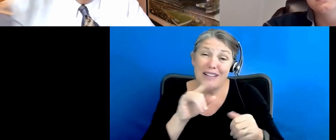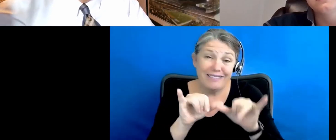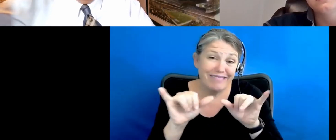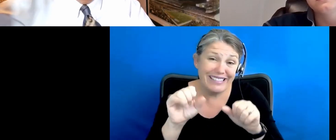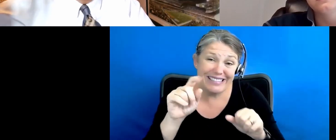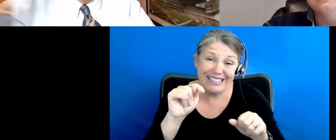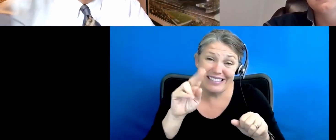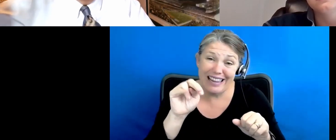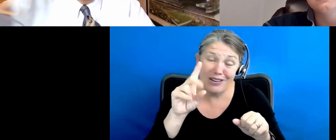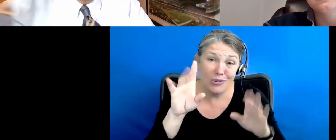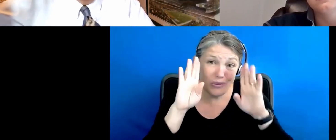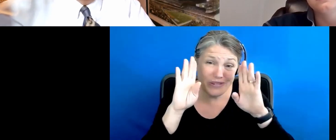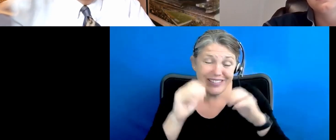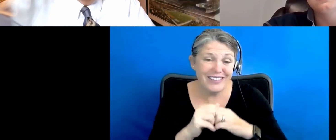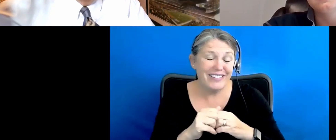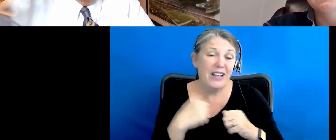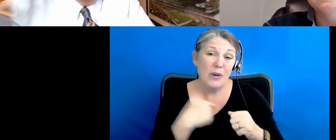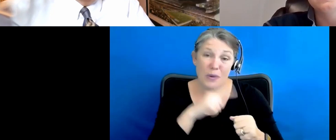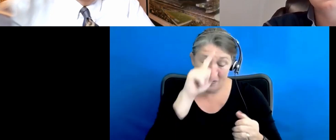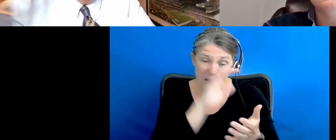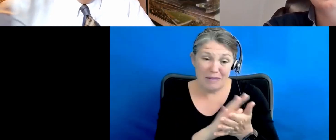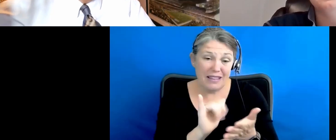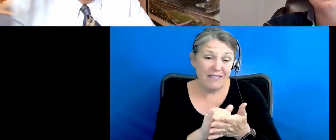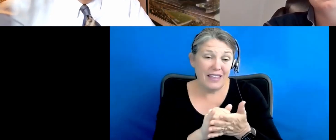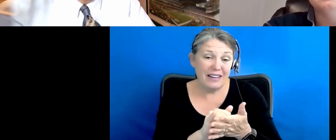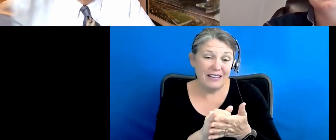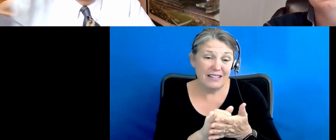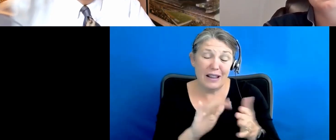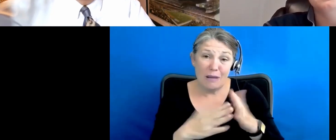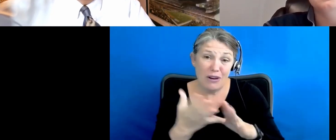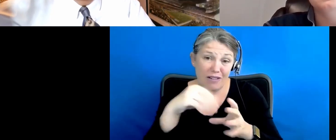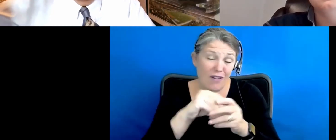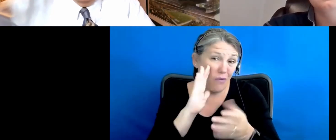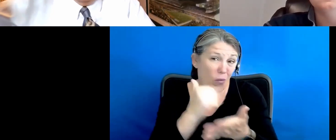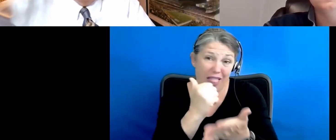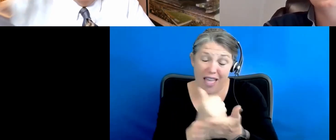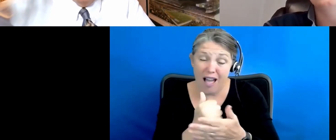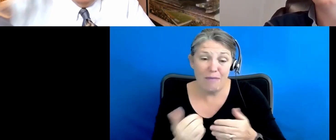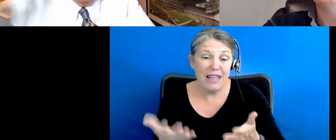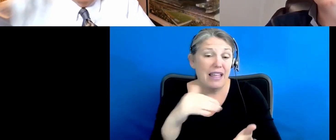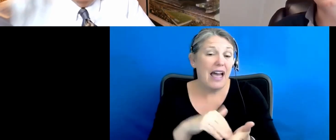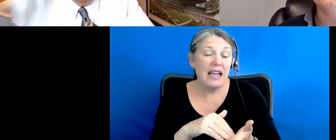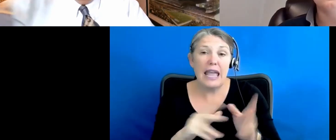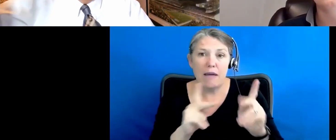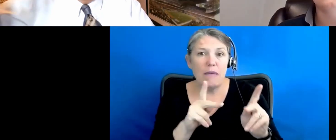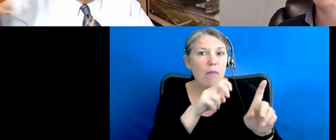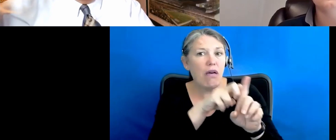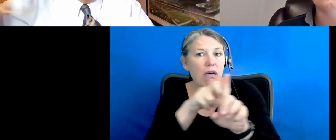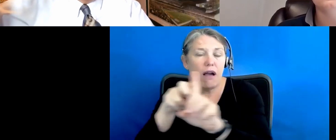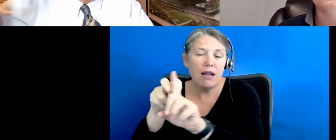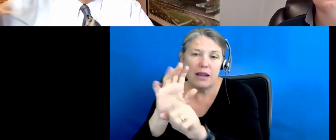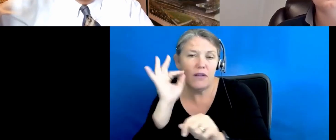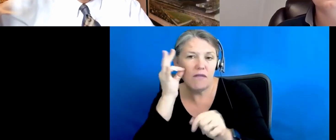components of our health equity framework where we believe community involvement is going to be critically helpful. Again, having people contacting their